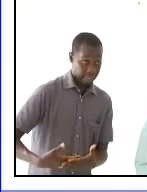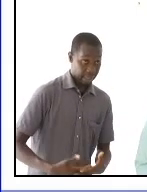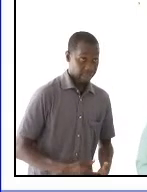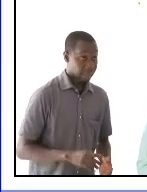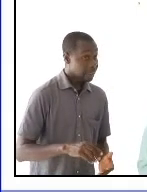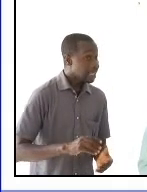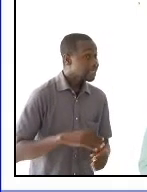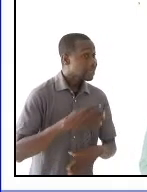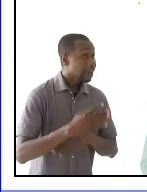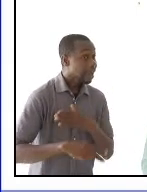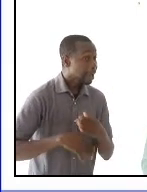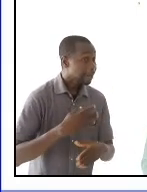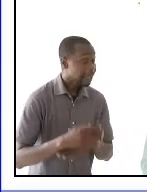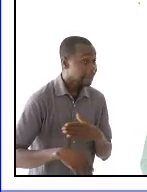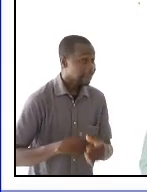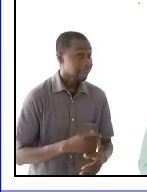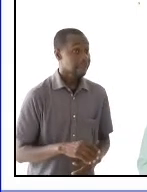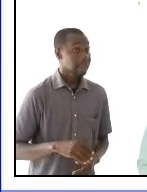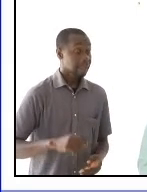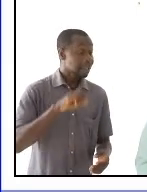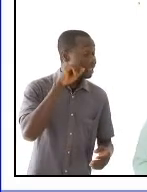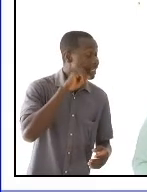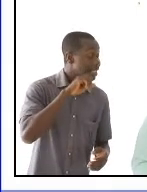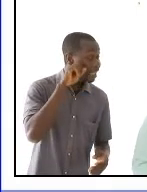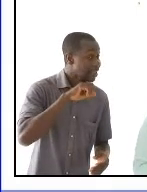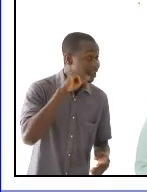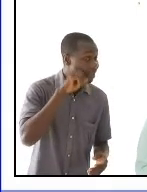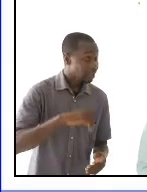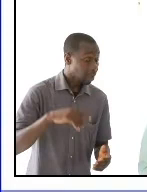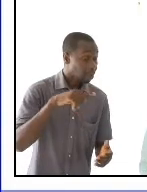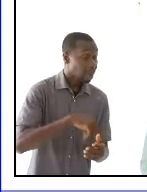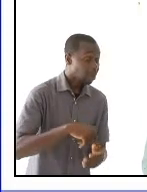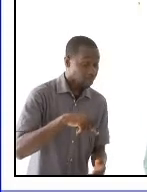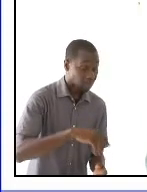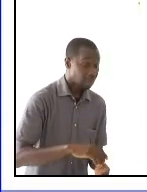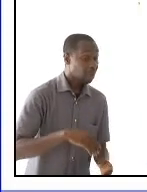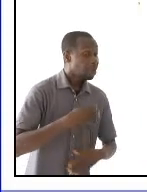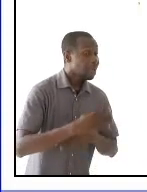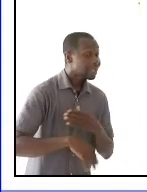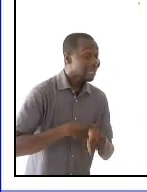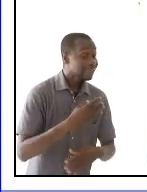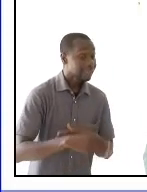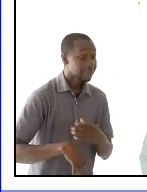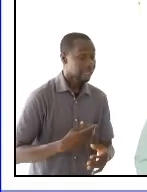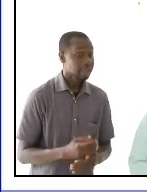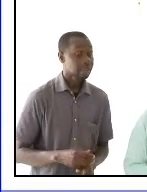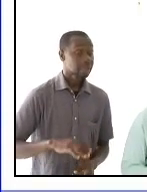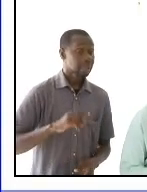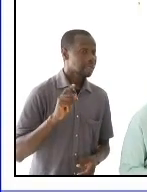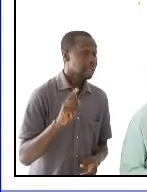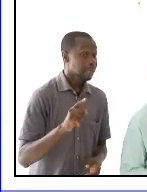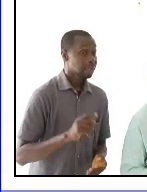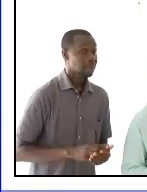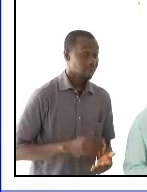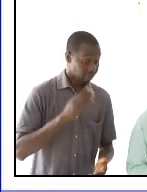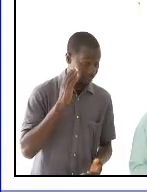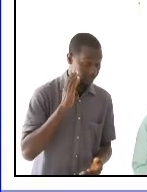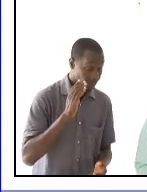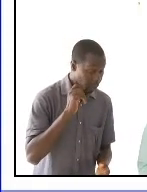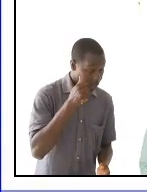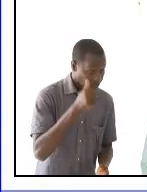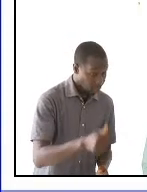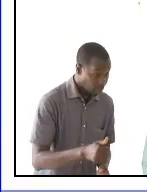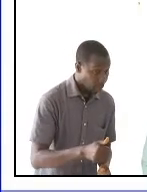happen, the sexual intercourse must occur or must have taken place. But of course, it's even possible